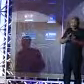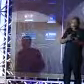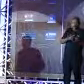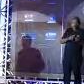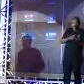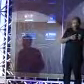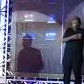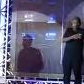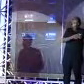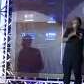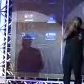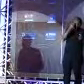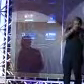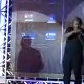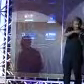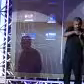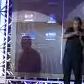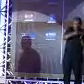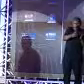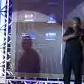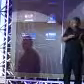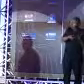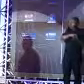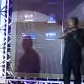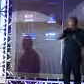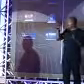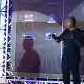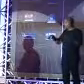philosophy and the departments of home economics.